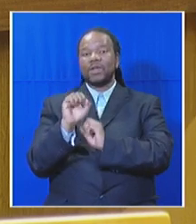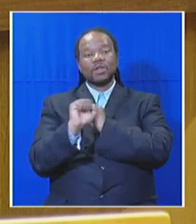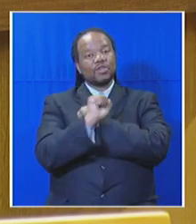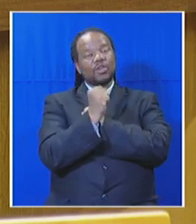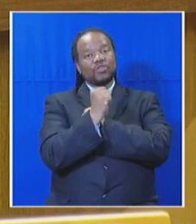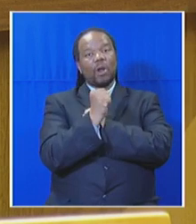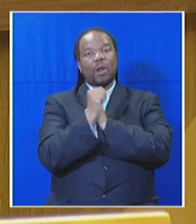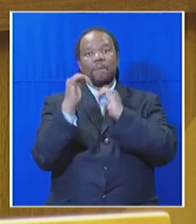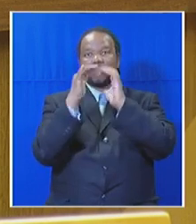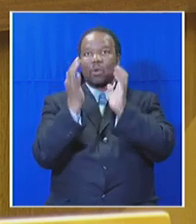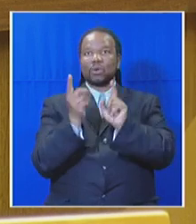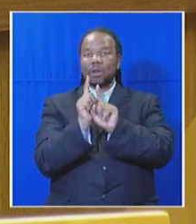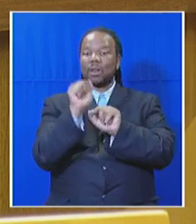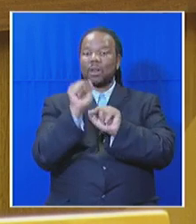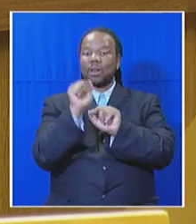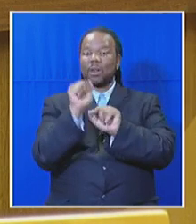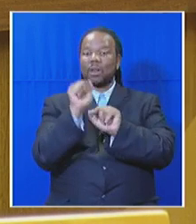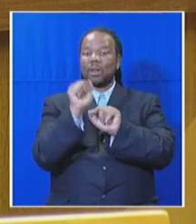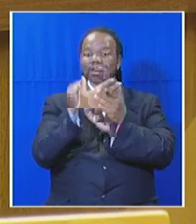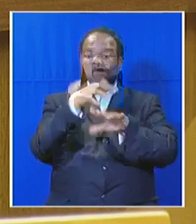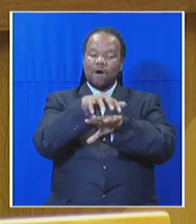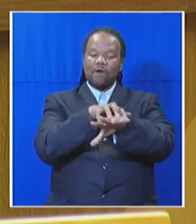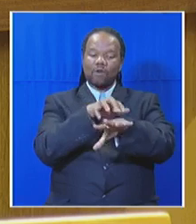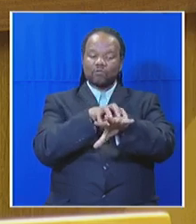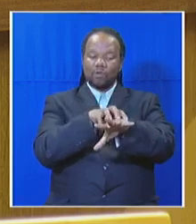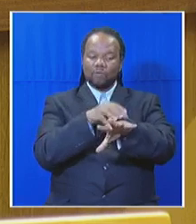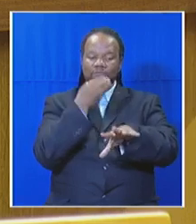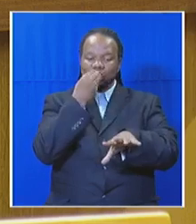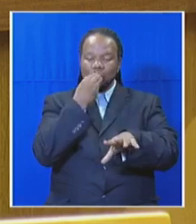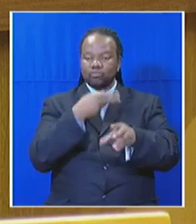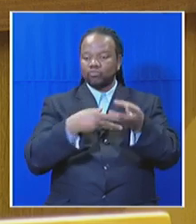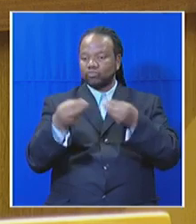of agricultural goods.